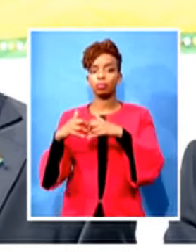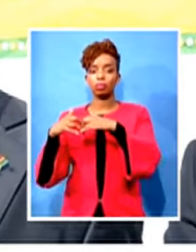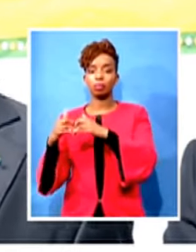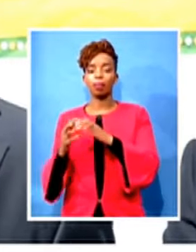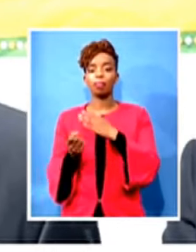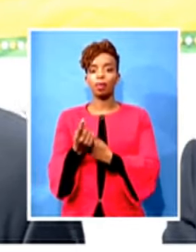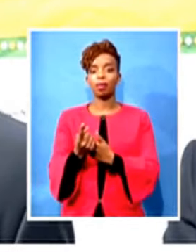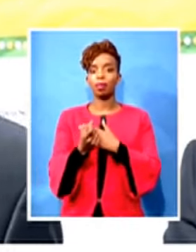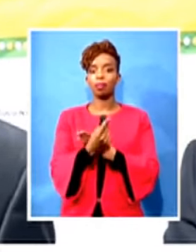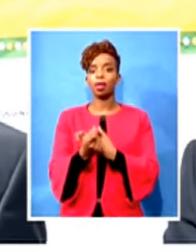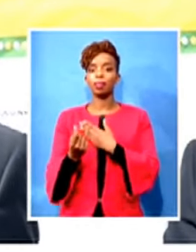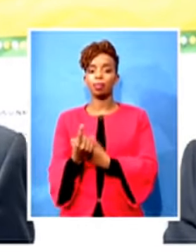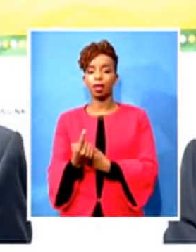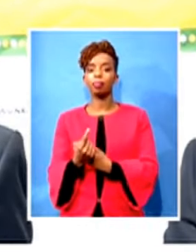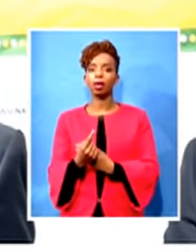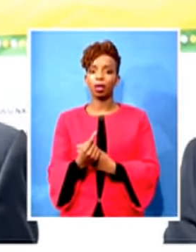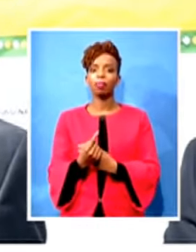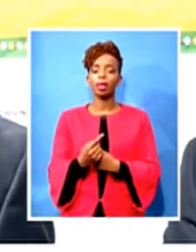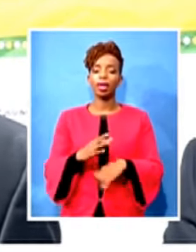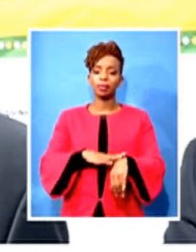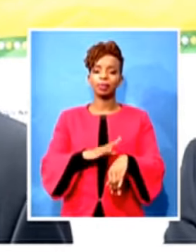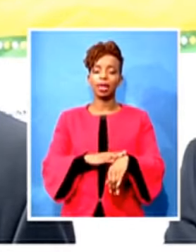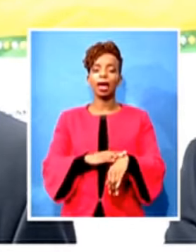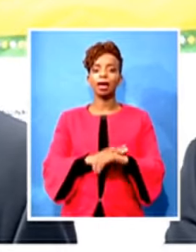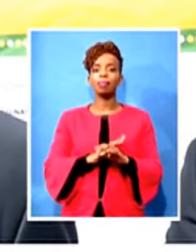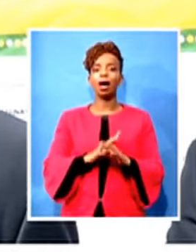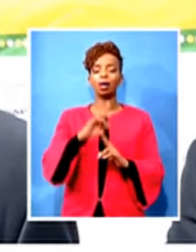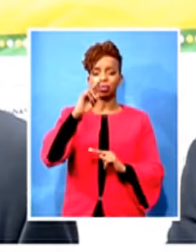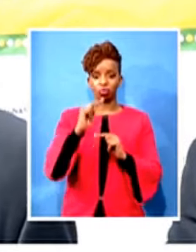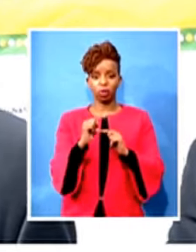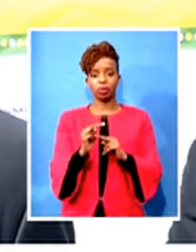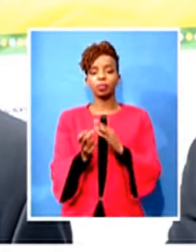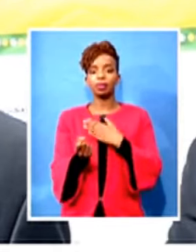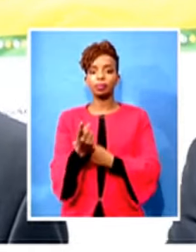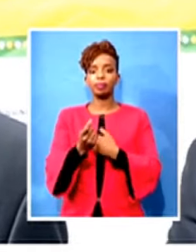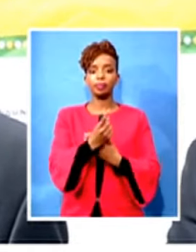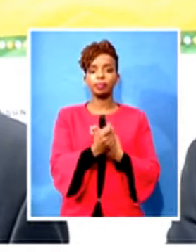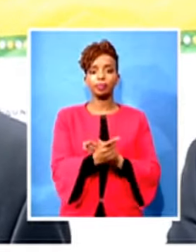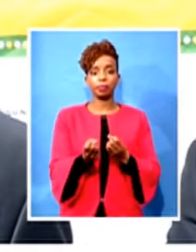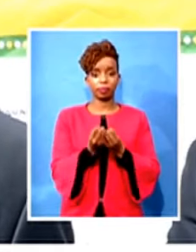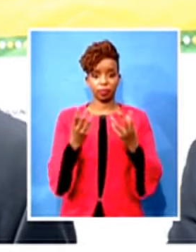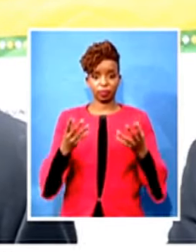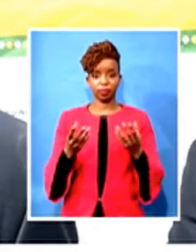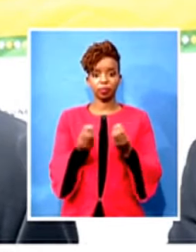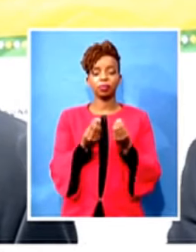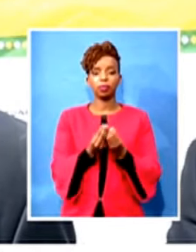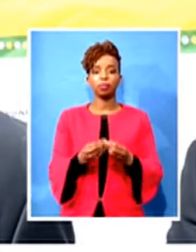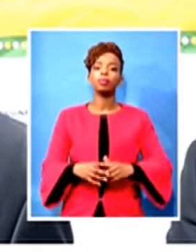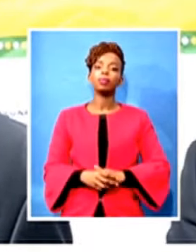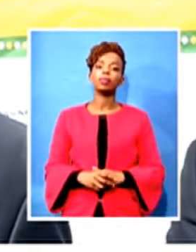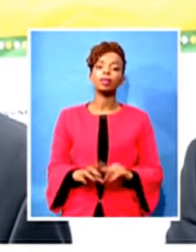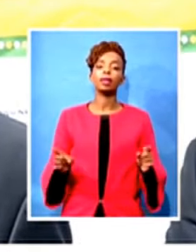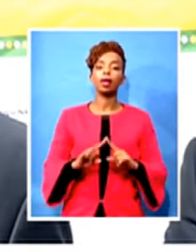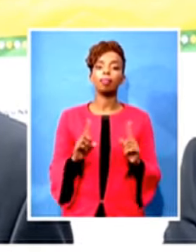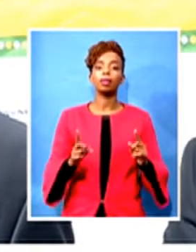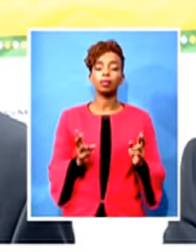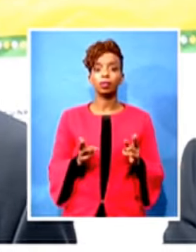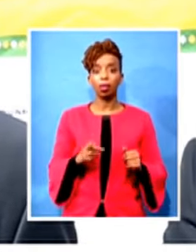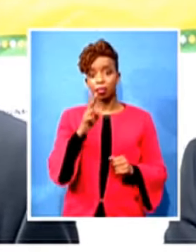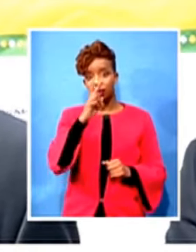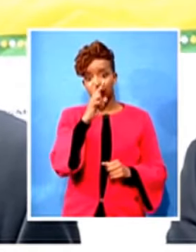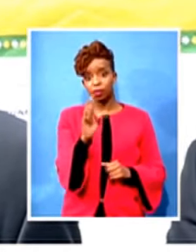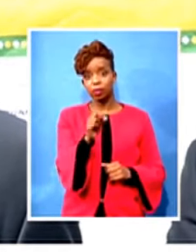time. It doesn't quite work like this in normal life, but I'm happy to see that we've actually taken a